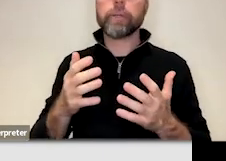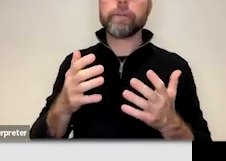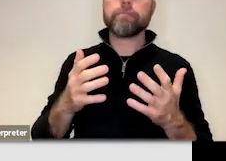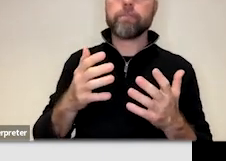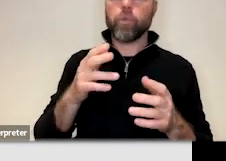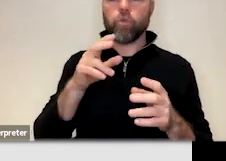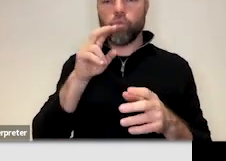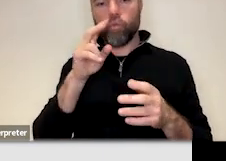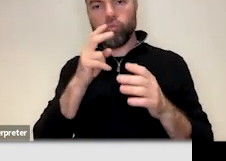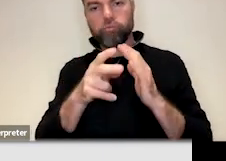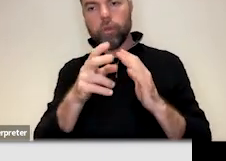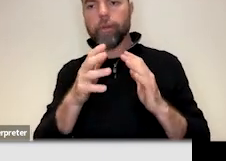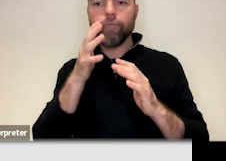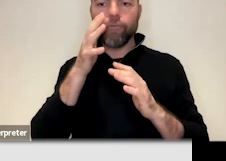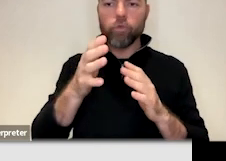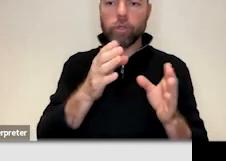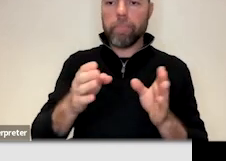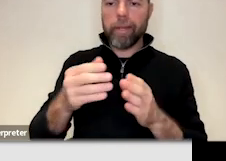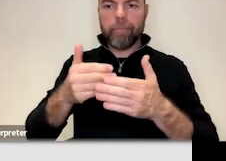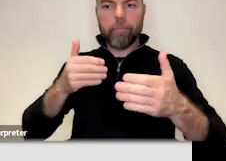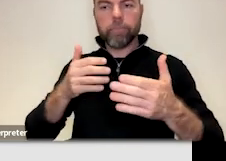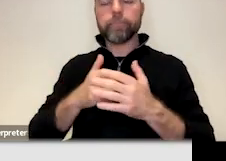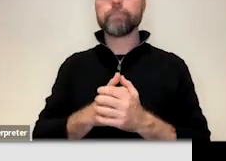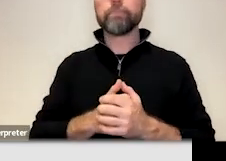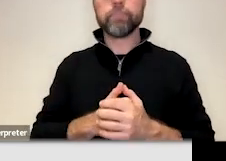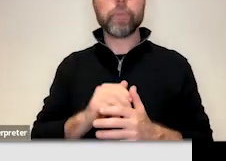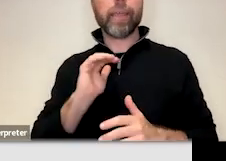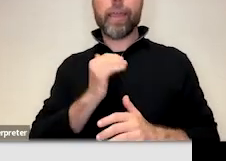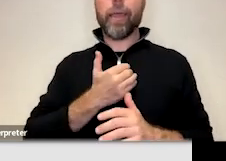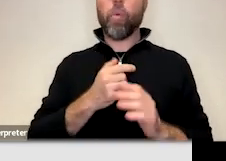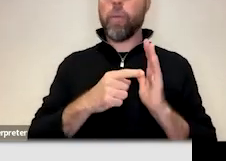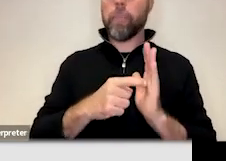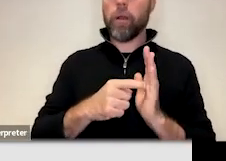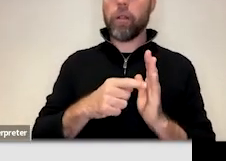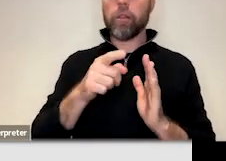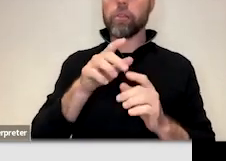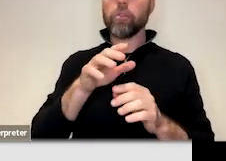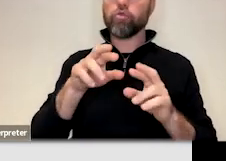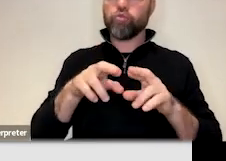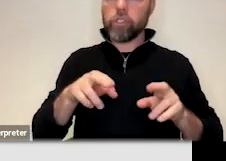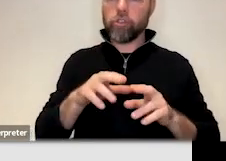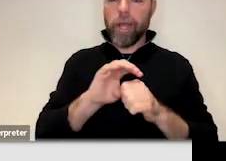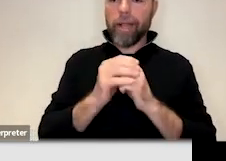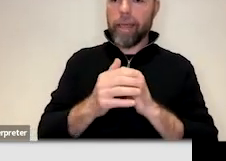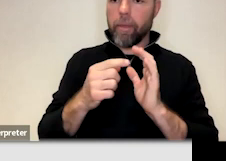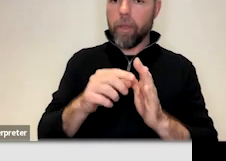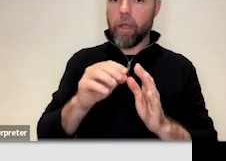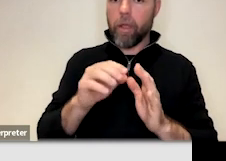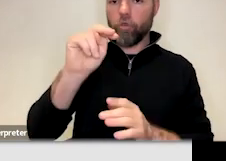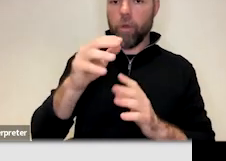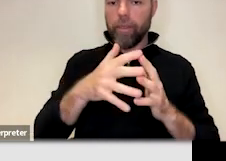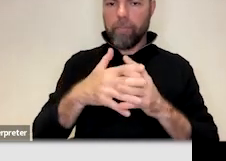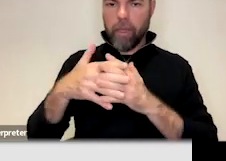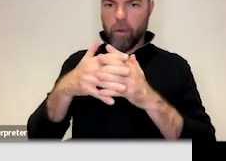look at the future and start to plan proactively? Our model is a regional climate model of North